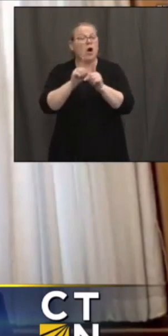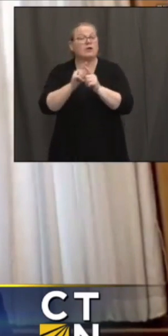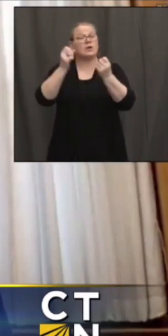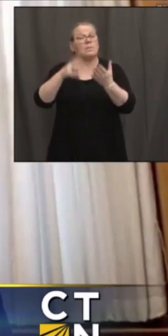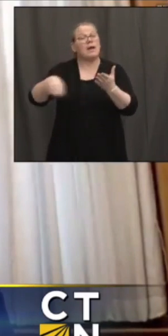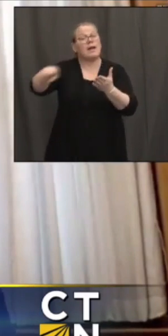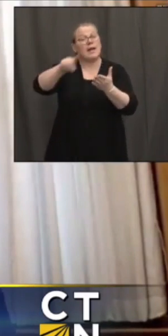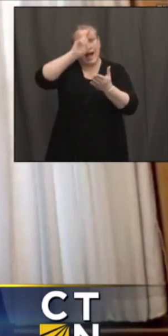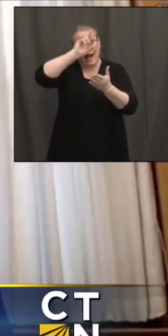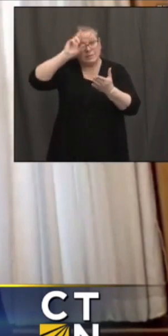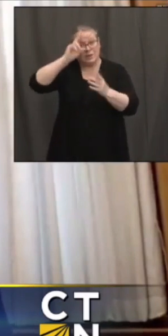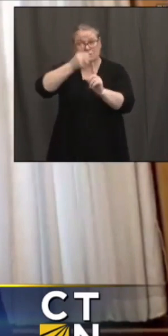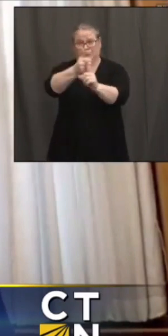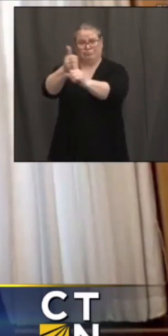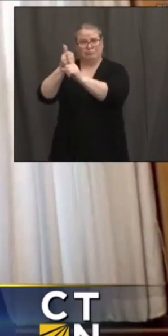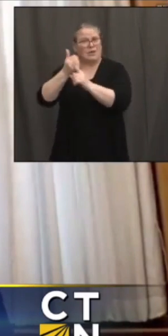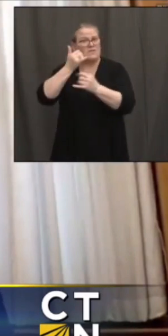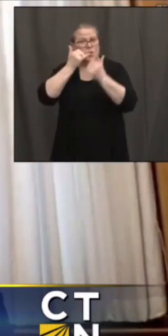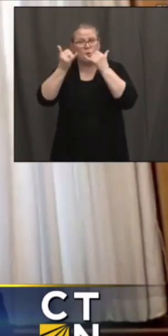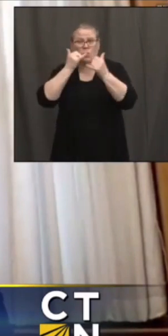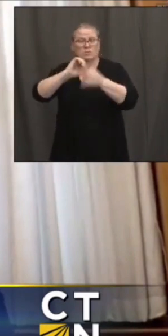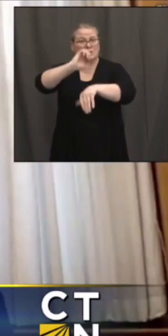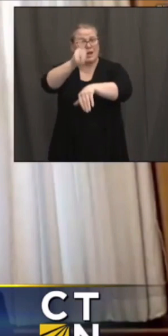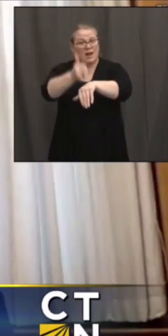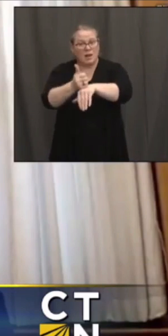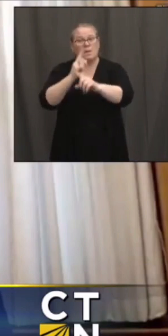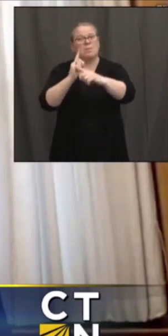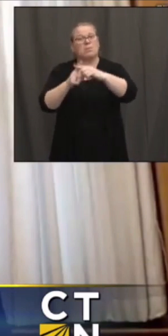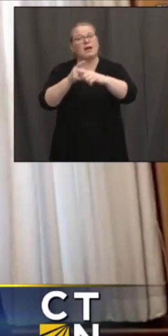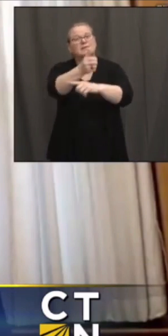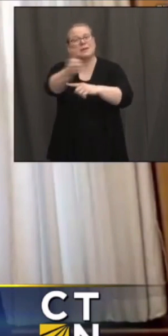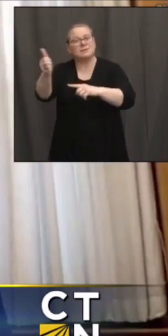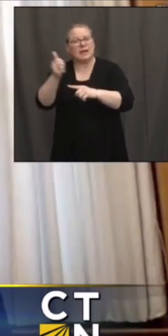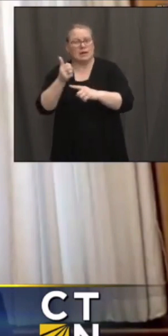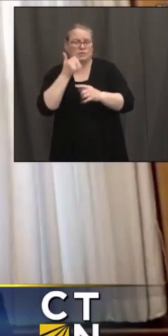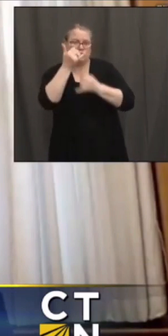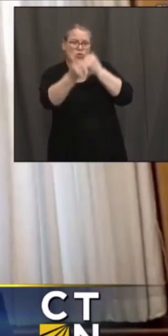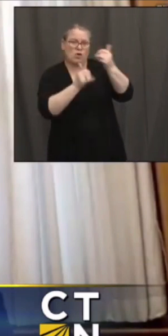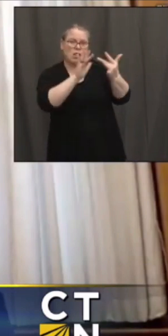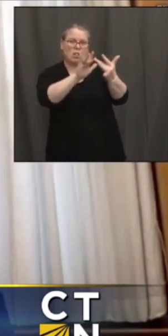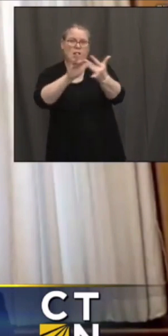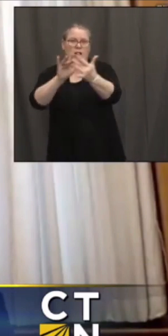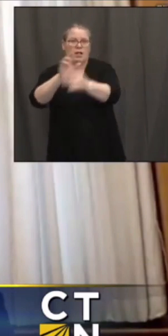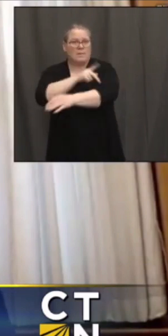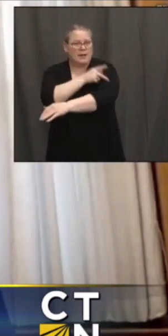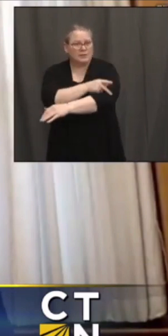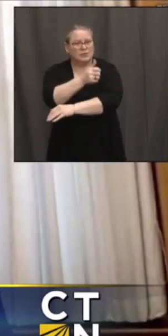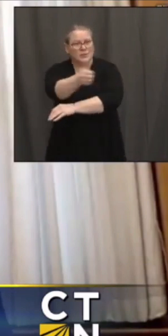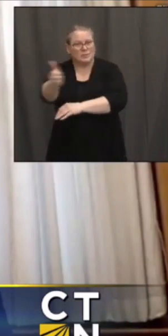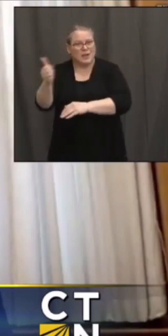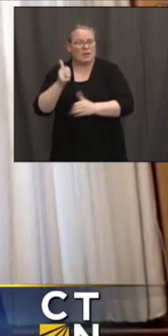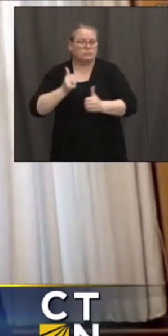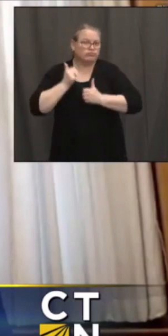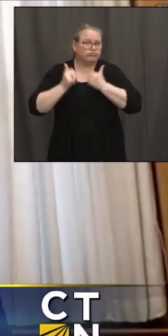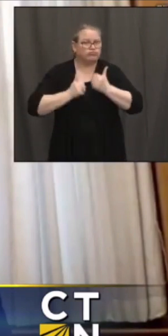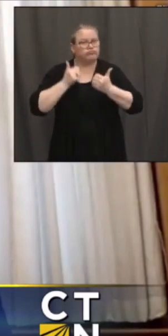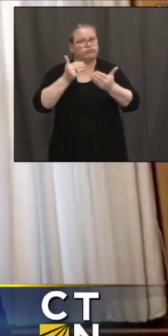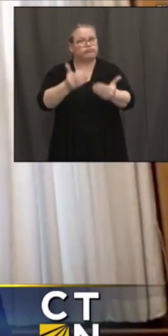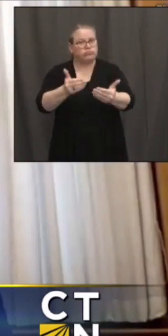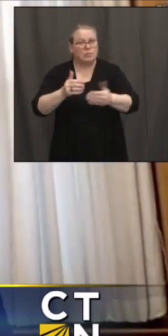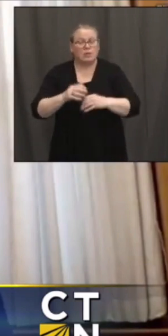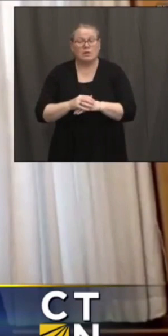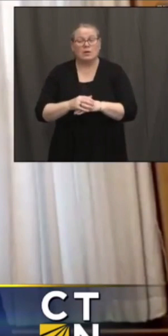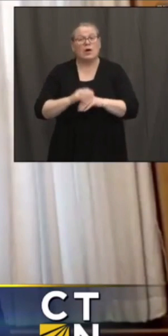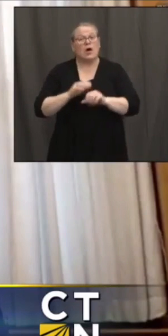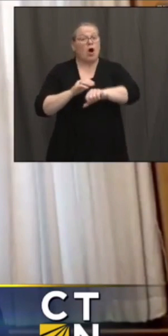doing outreach to their patients in their database. And it's why we're partnering with local health departments, other